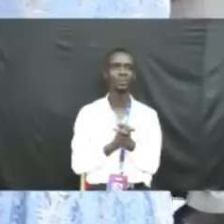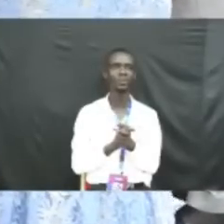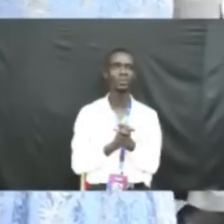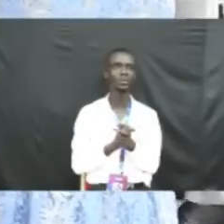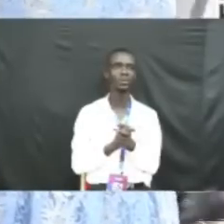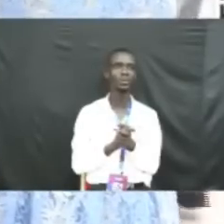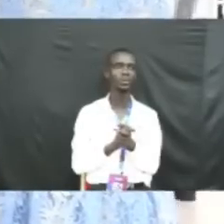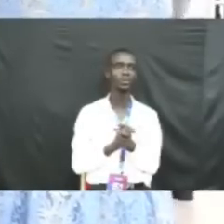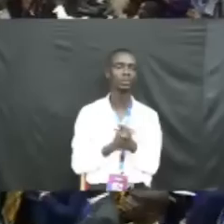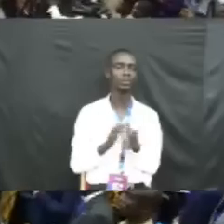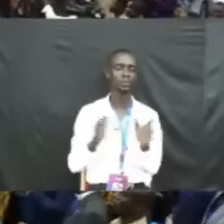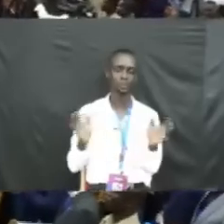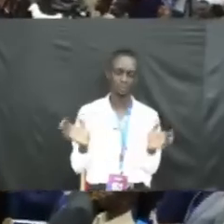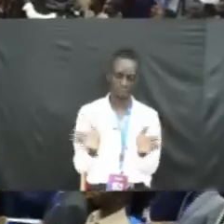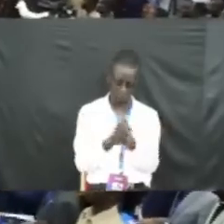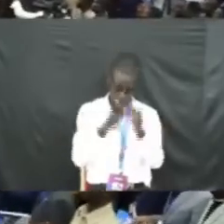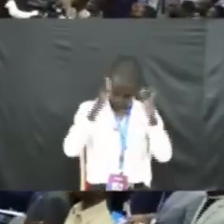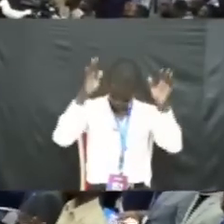Hey,